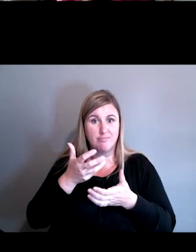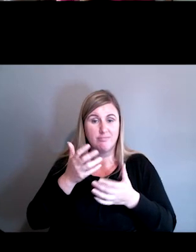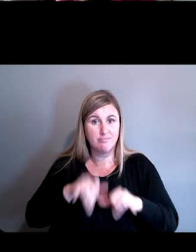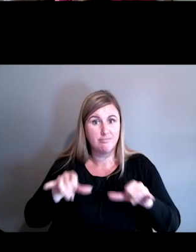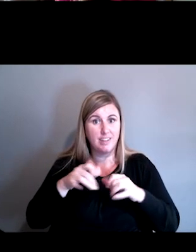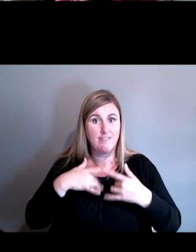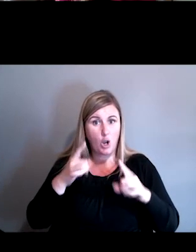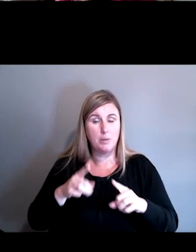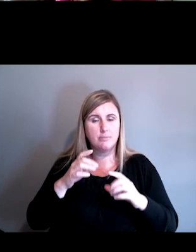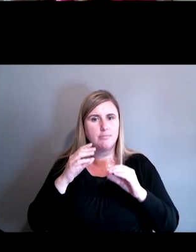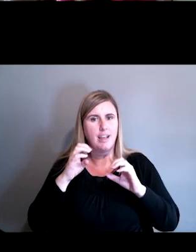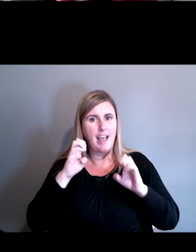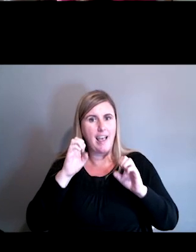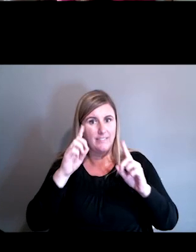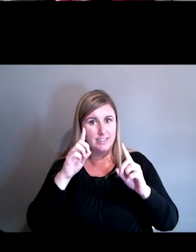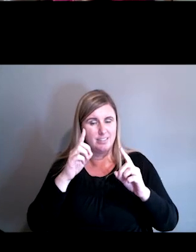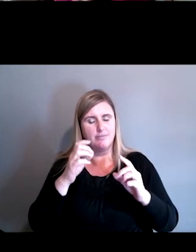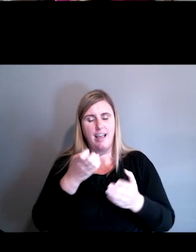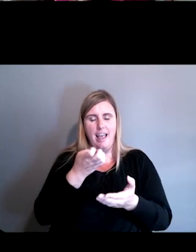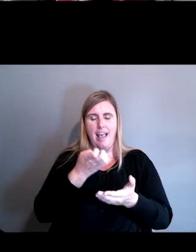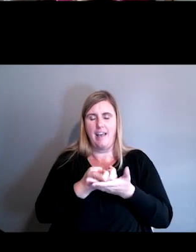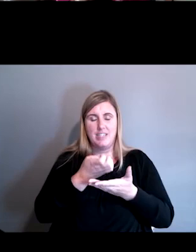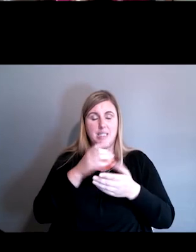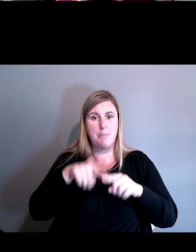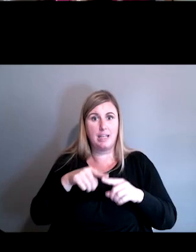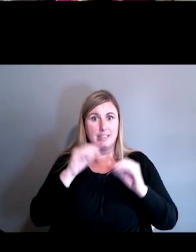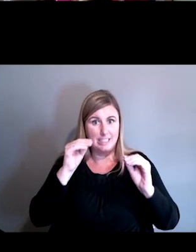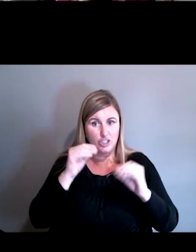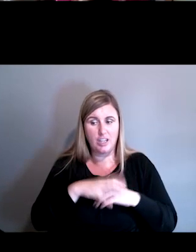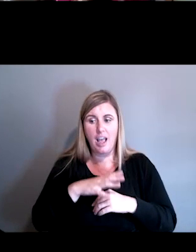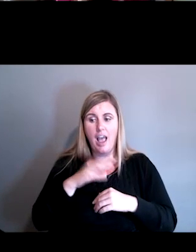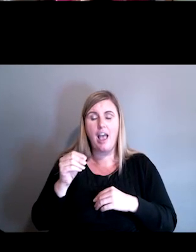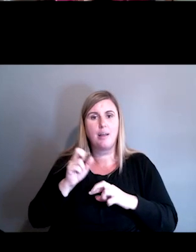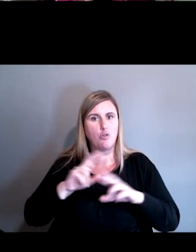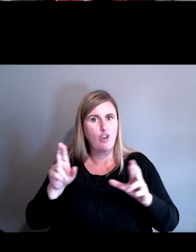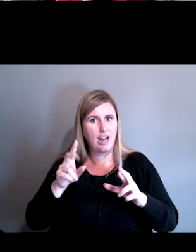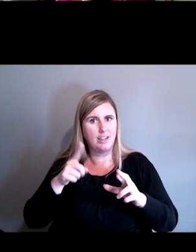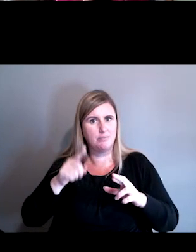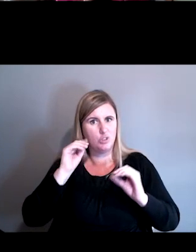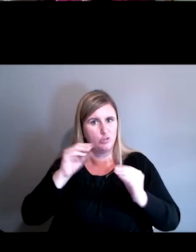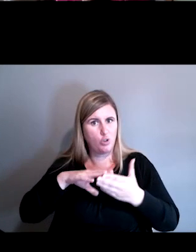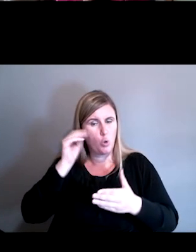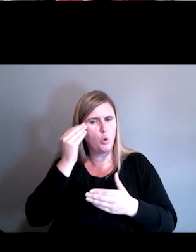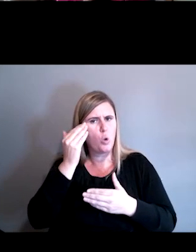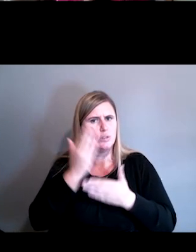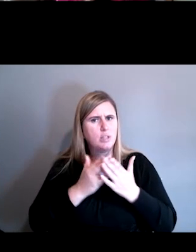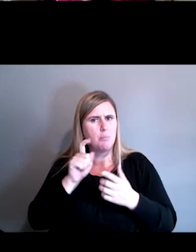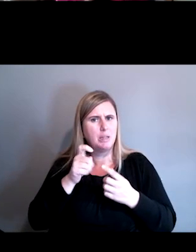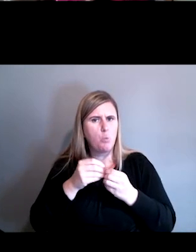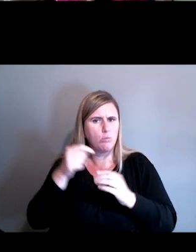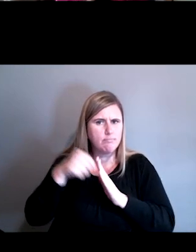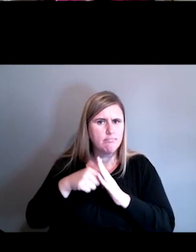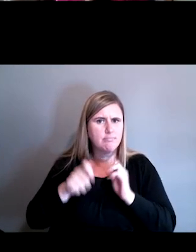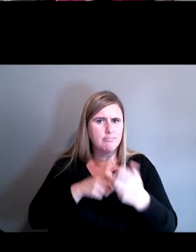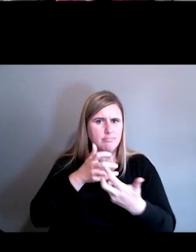learn. We are aware that there are some students who will need more specialized and intensive interventions. For those students, we must make sure that we create